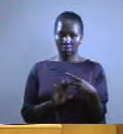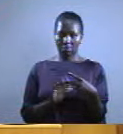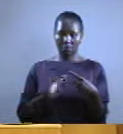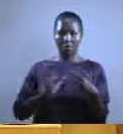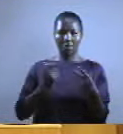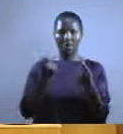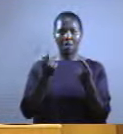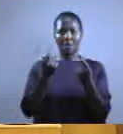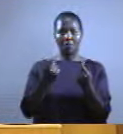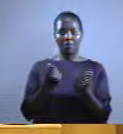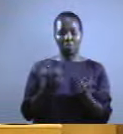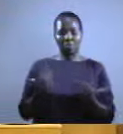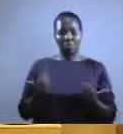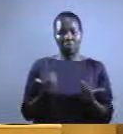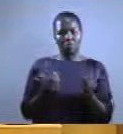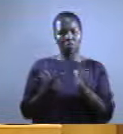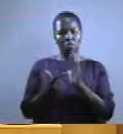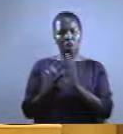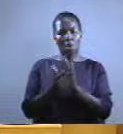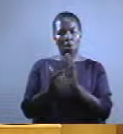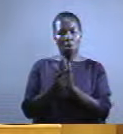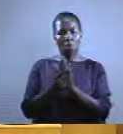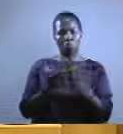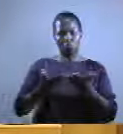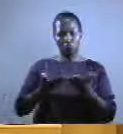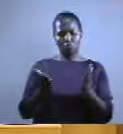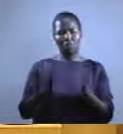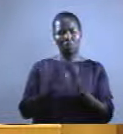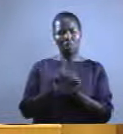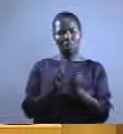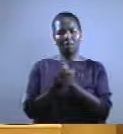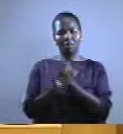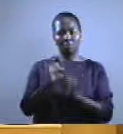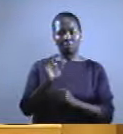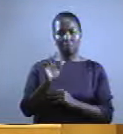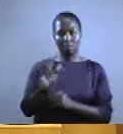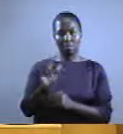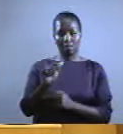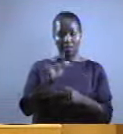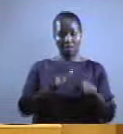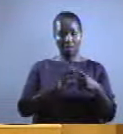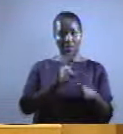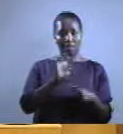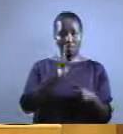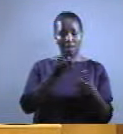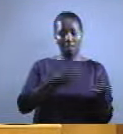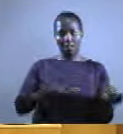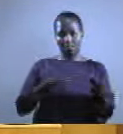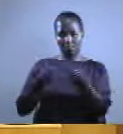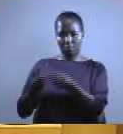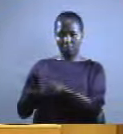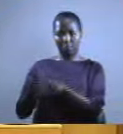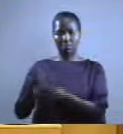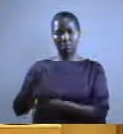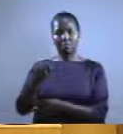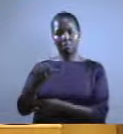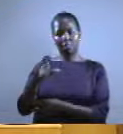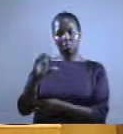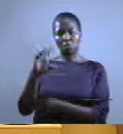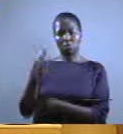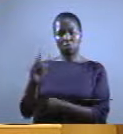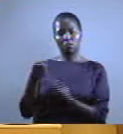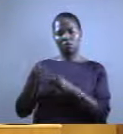Financial Services Law General Amendment Bill. The bill will be sent to the National Council of Provinces